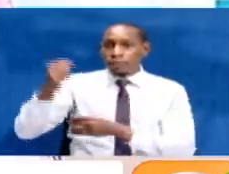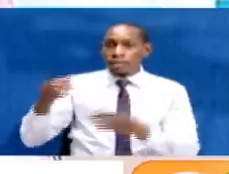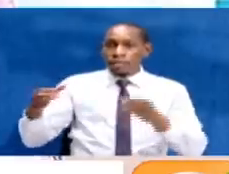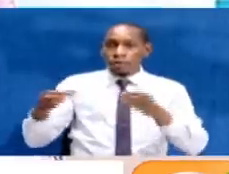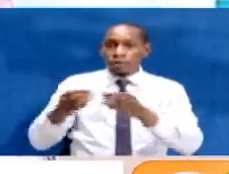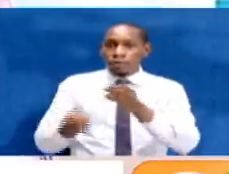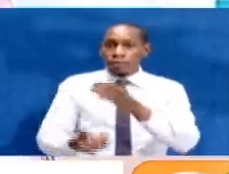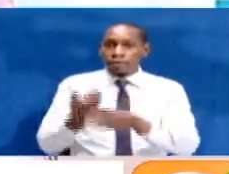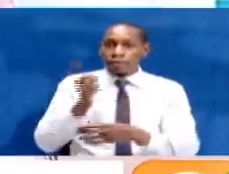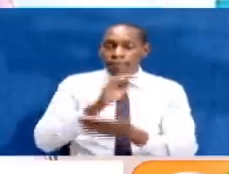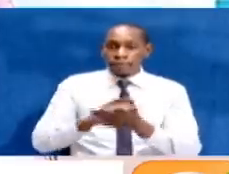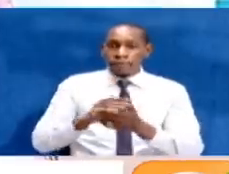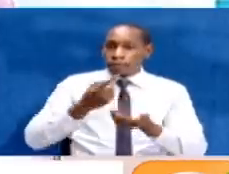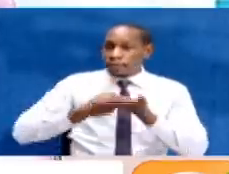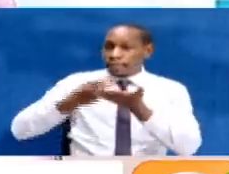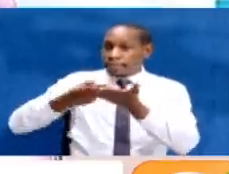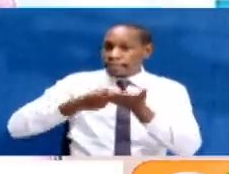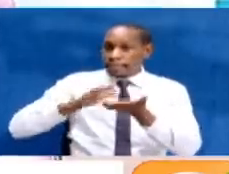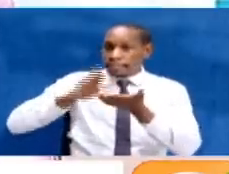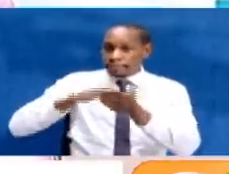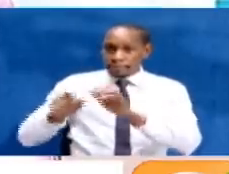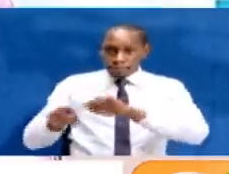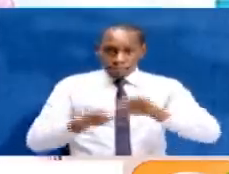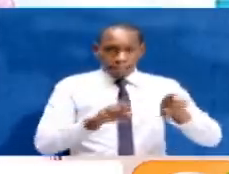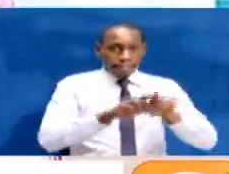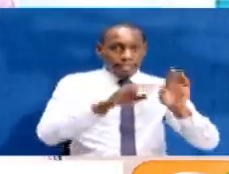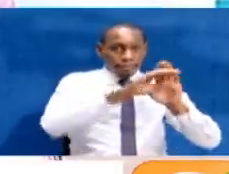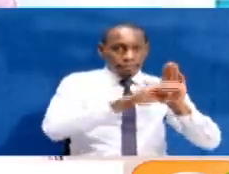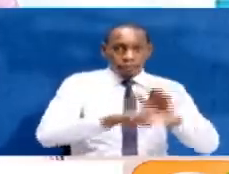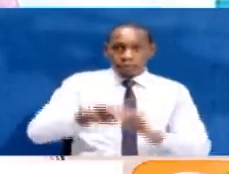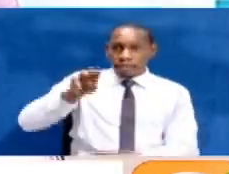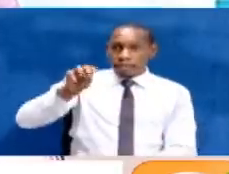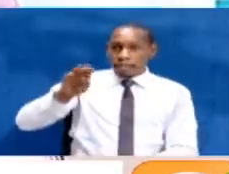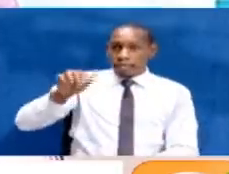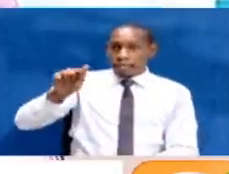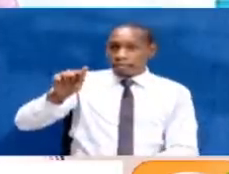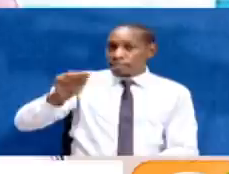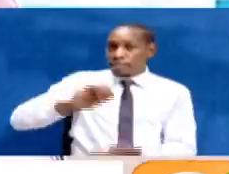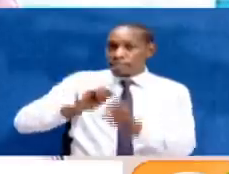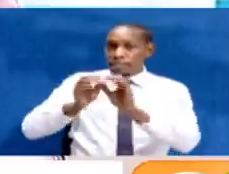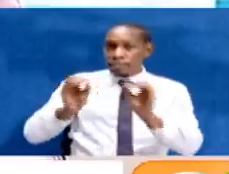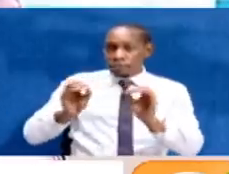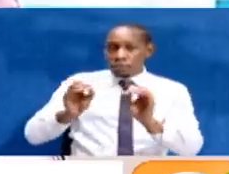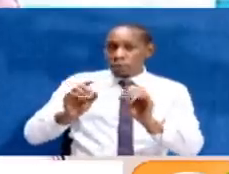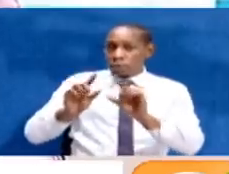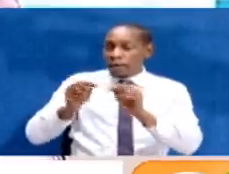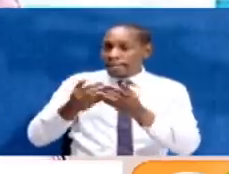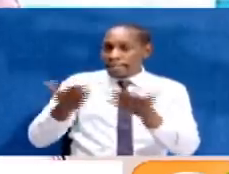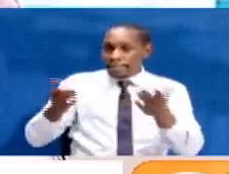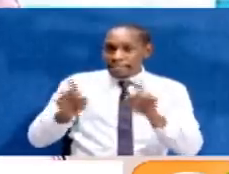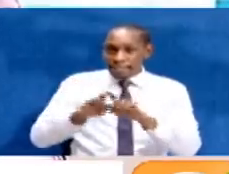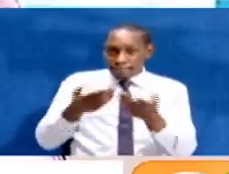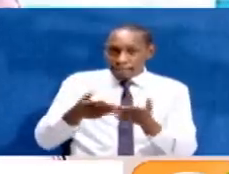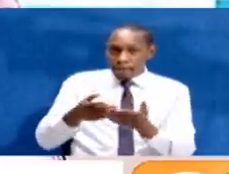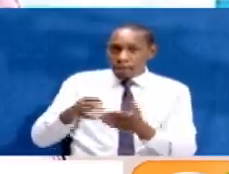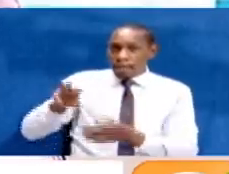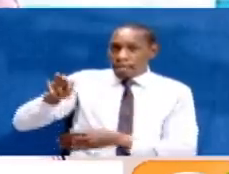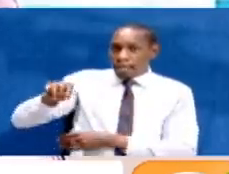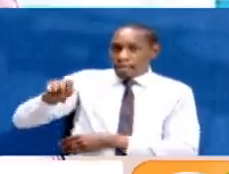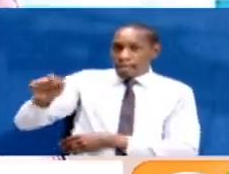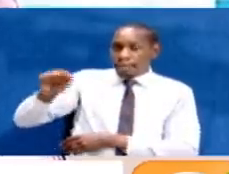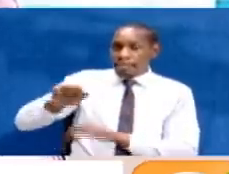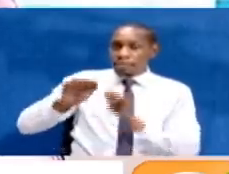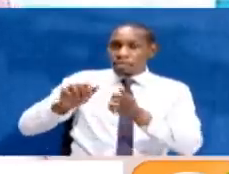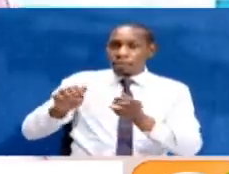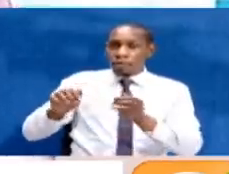is born. We'll take a closer look. Also on the show, the MCS couldn't change even a comma. Now the MPs could